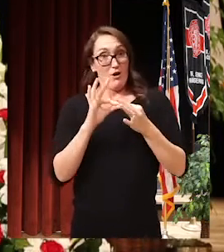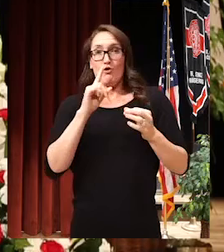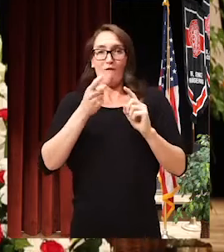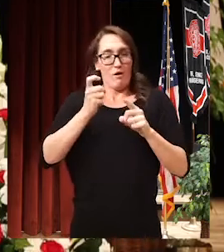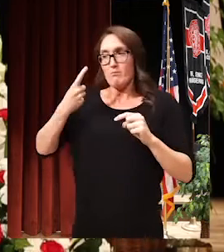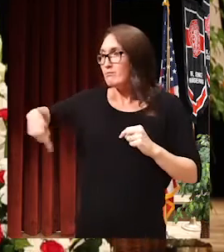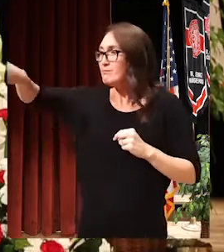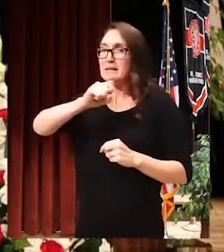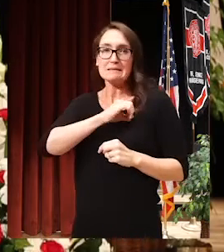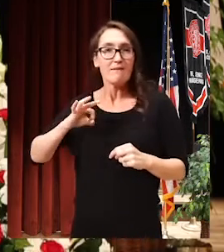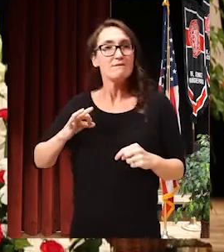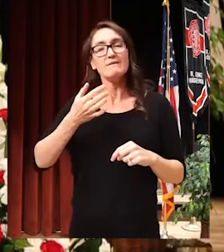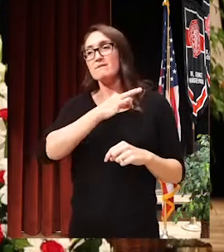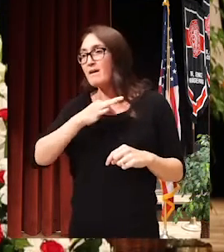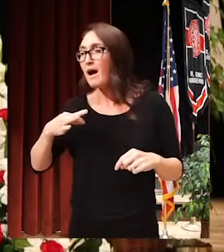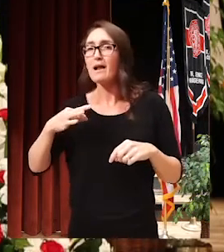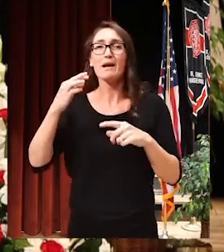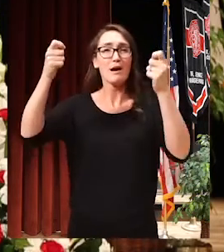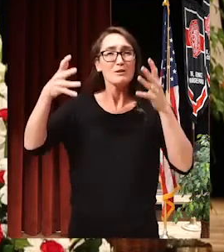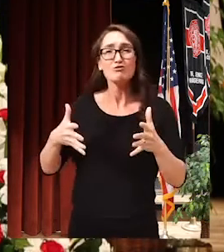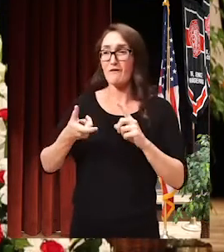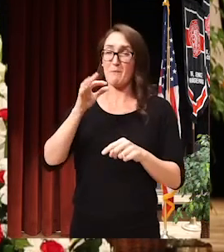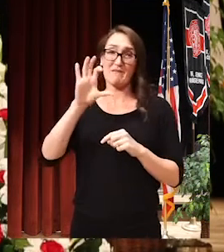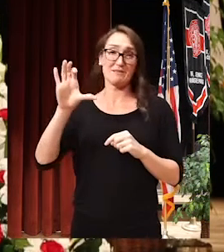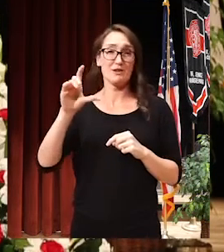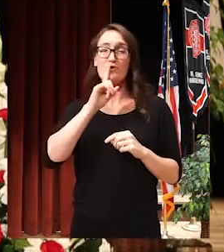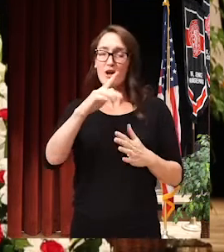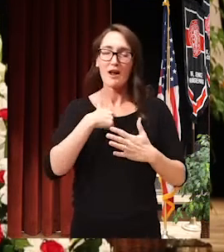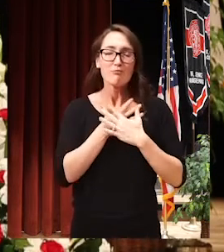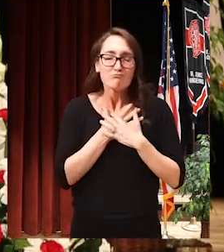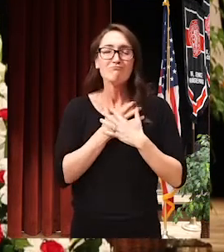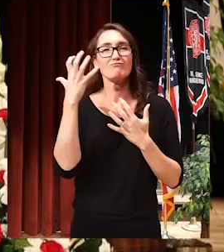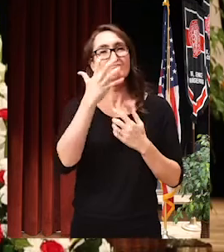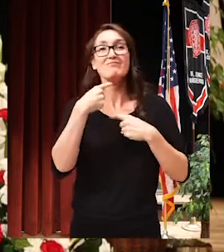City College, the staff, the faculty, and administration, I say from the bottom of